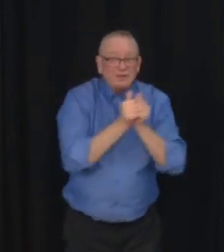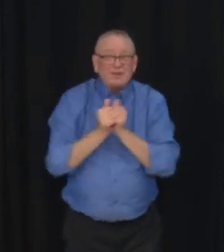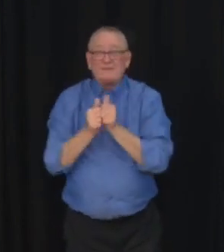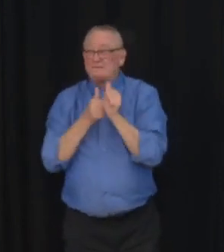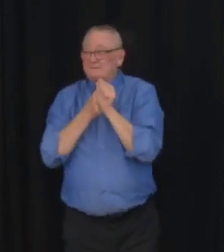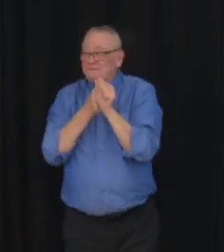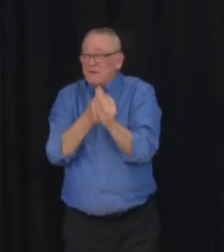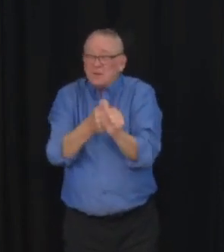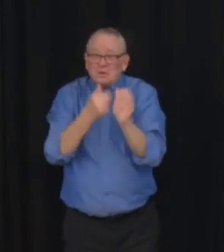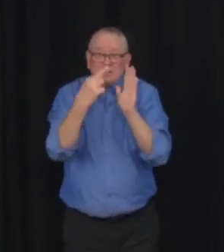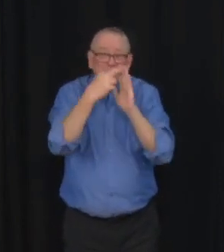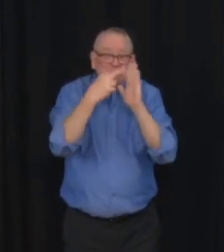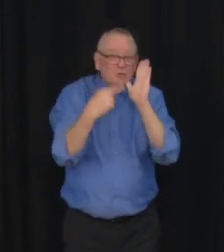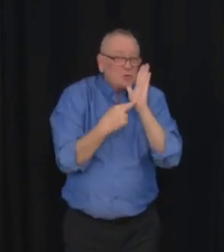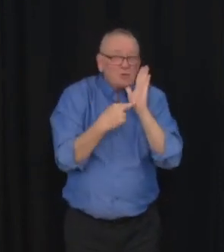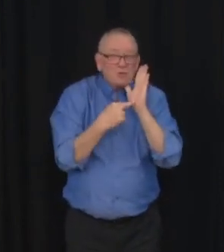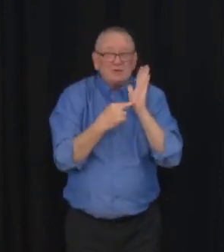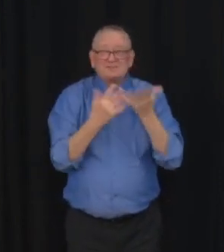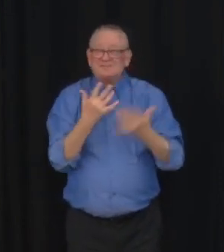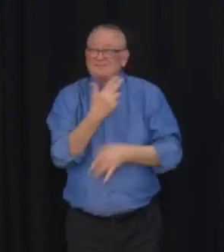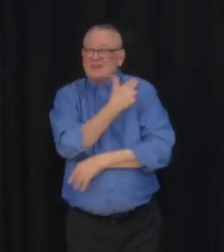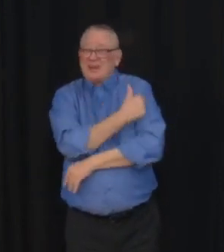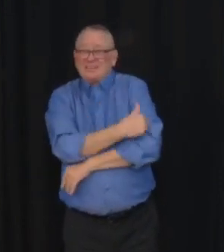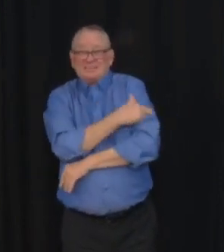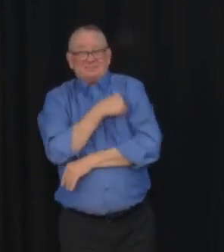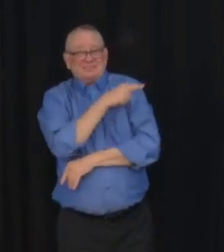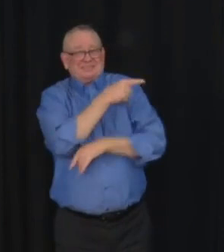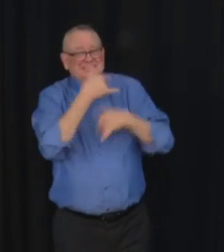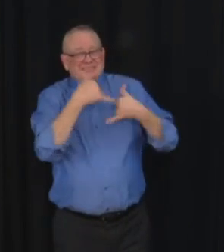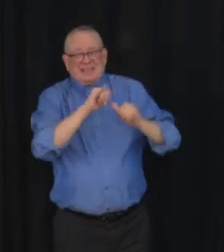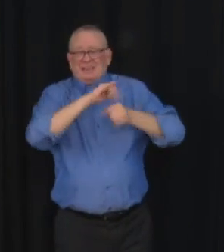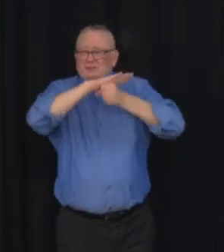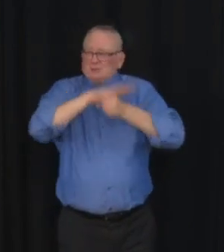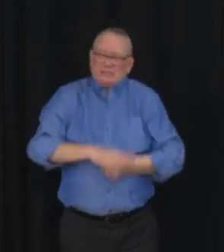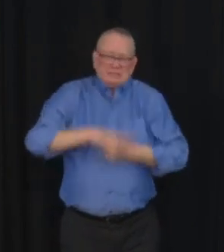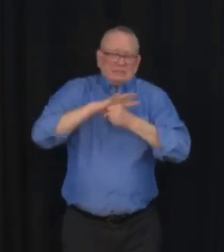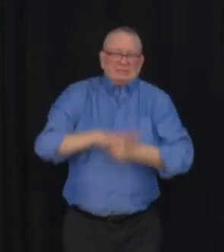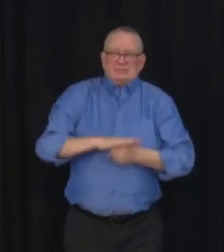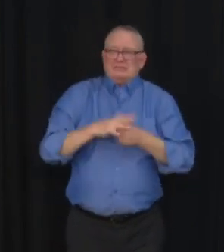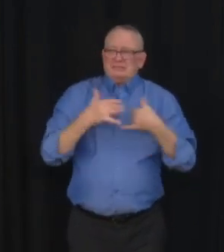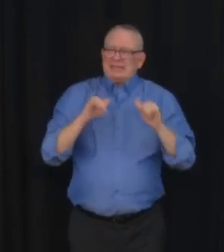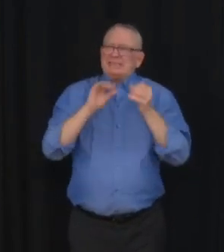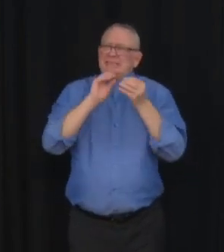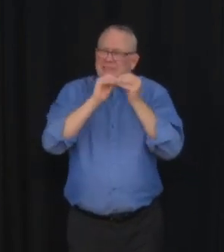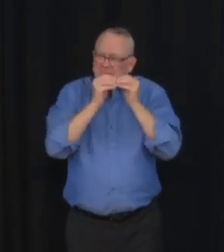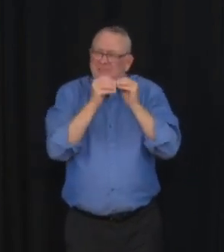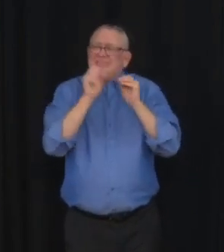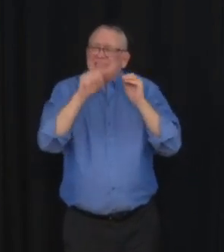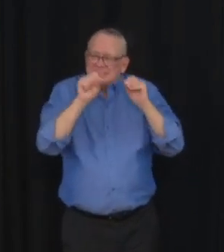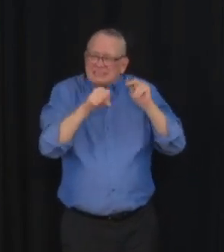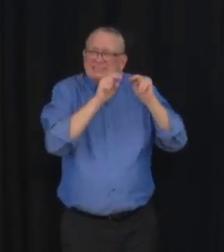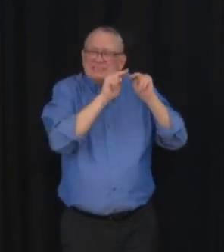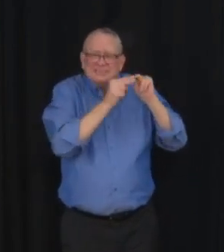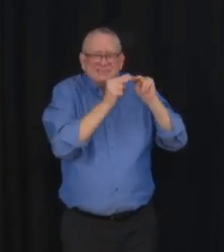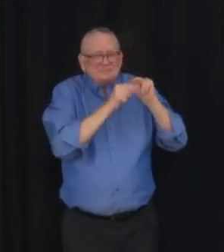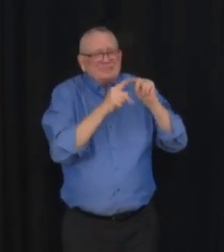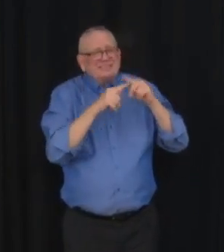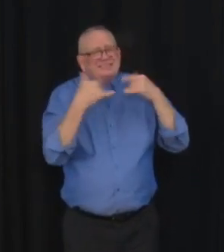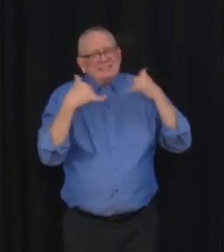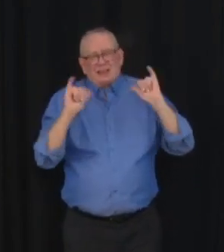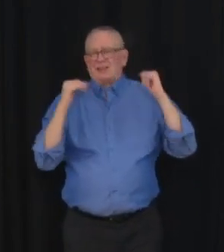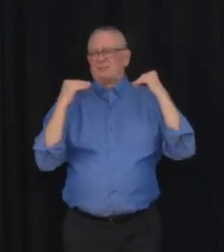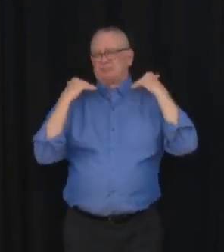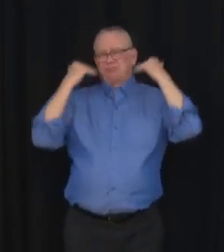care system is continuing to be under significant strain, even as our numbers come down. We're sitting at about the same number of COVID patients